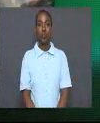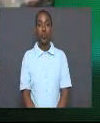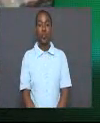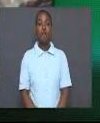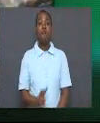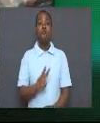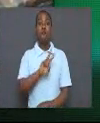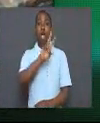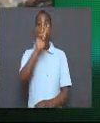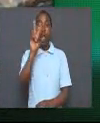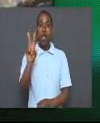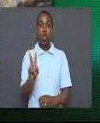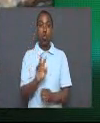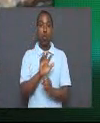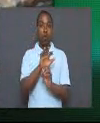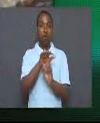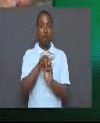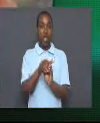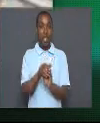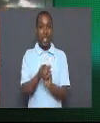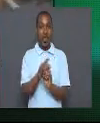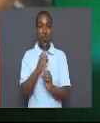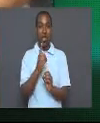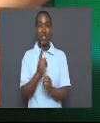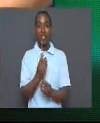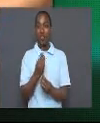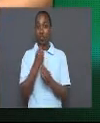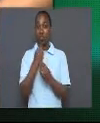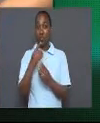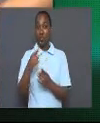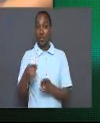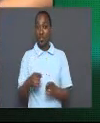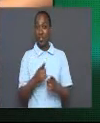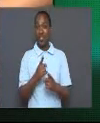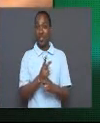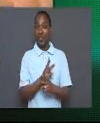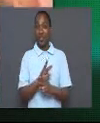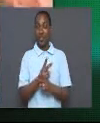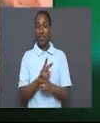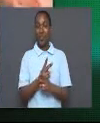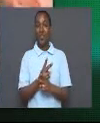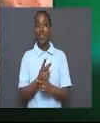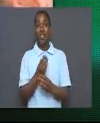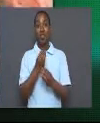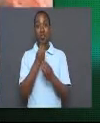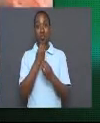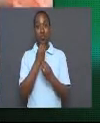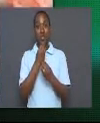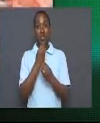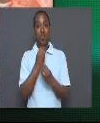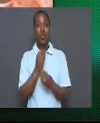Vacuum packing is a method of food preservation in which the food is placed